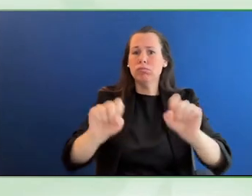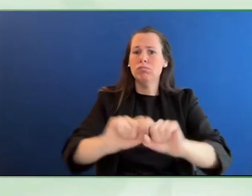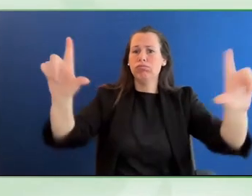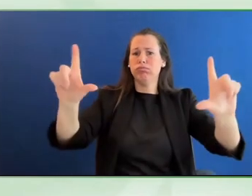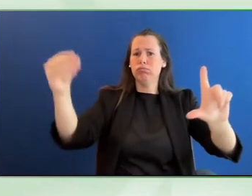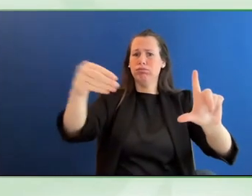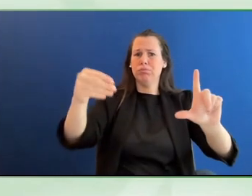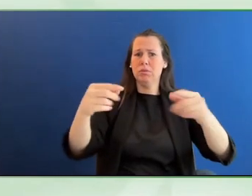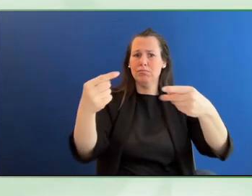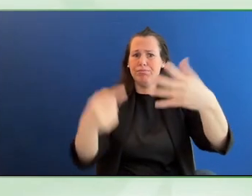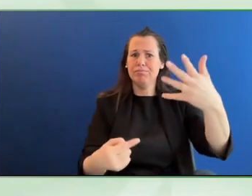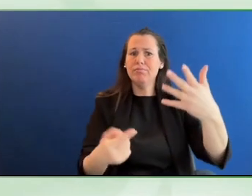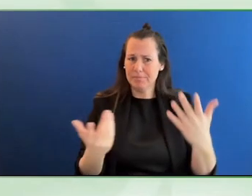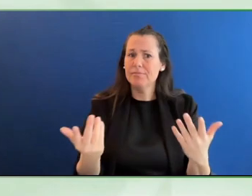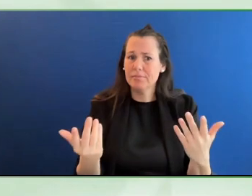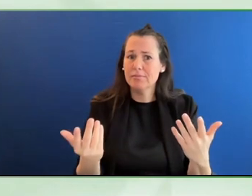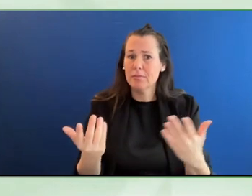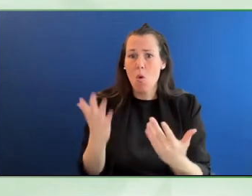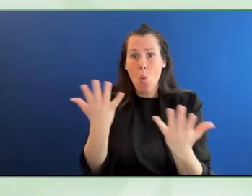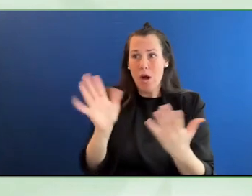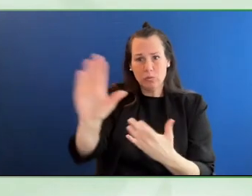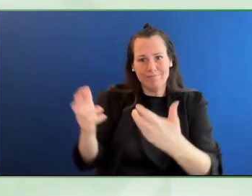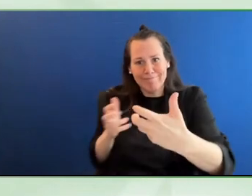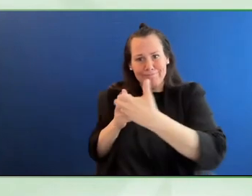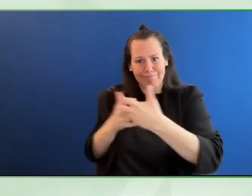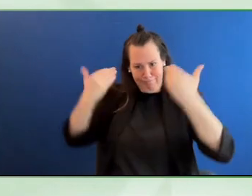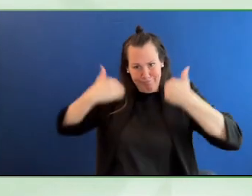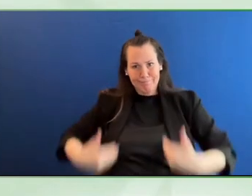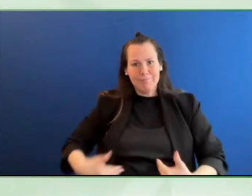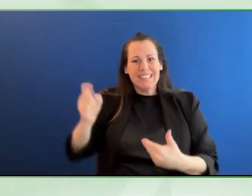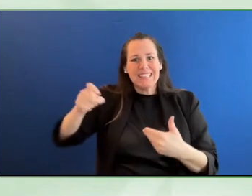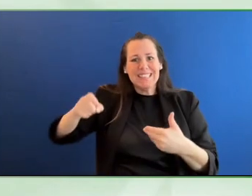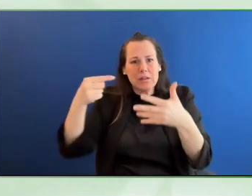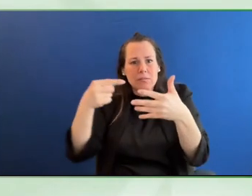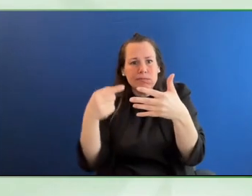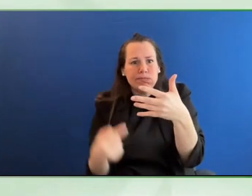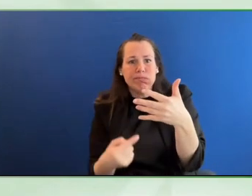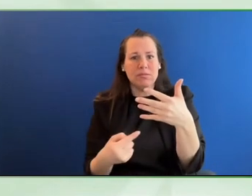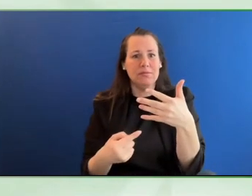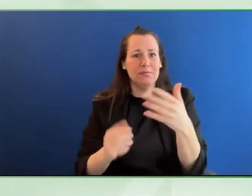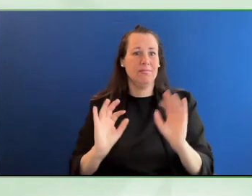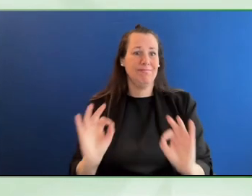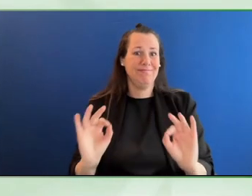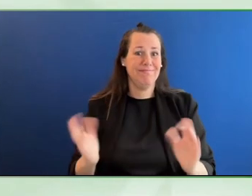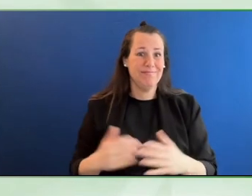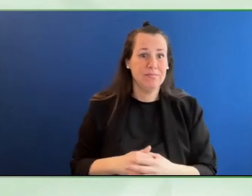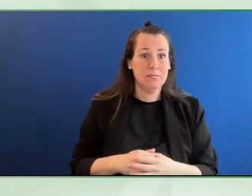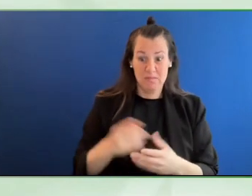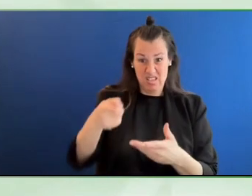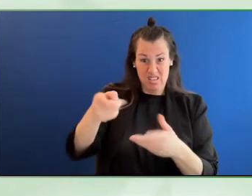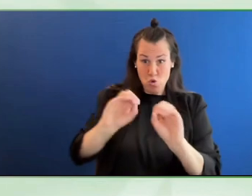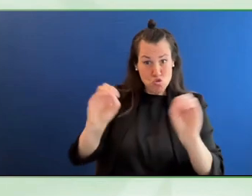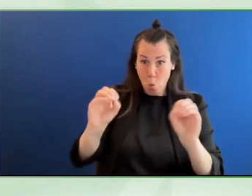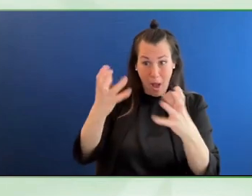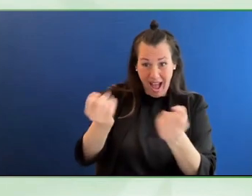through school. Just, you know, if you're a little slower doing things, that's okay. You have low vision. We expect that. You know, it's like not good enough. You